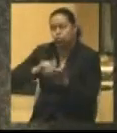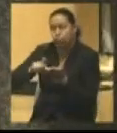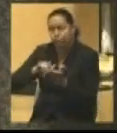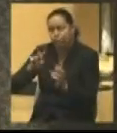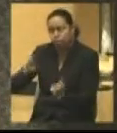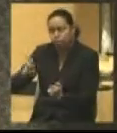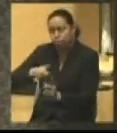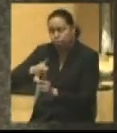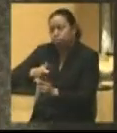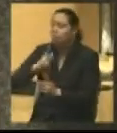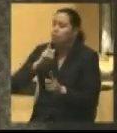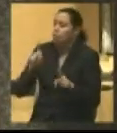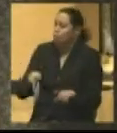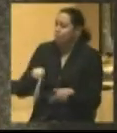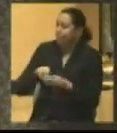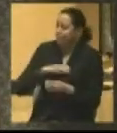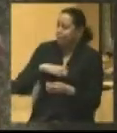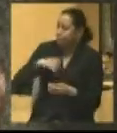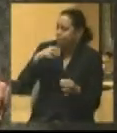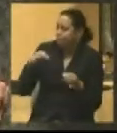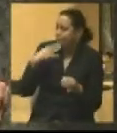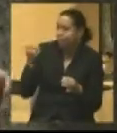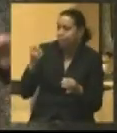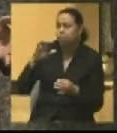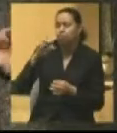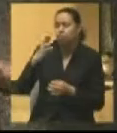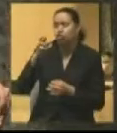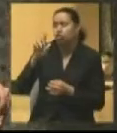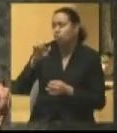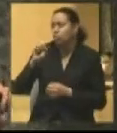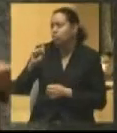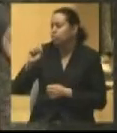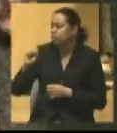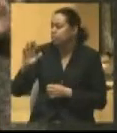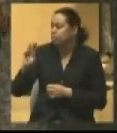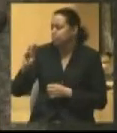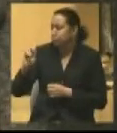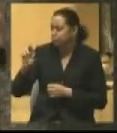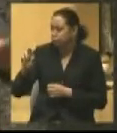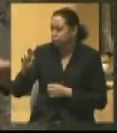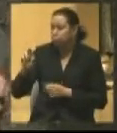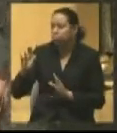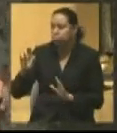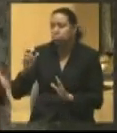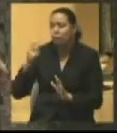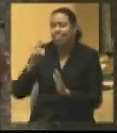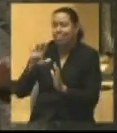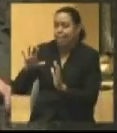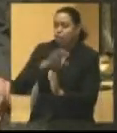The person in Congress who actually explains this best is Charles Sumner. They live in a constitutional